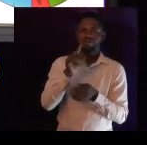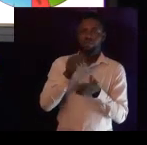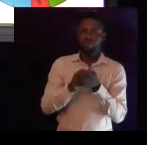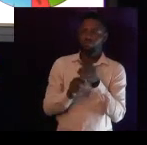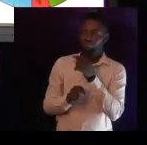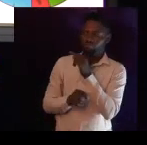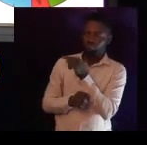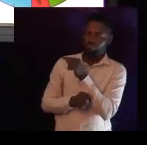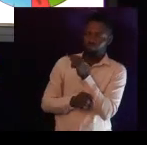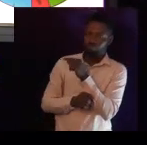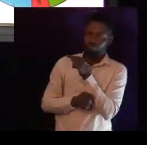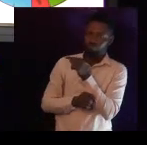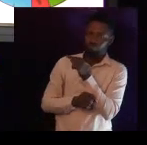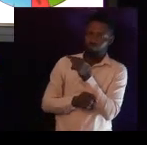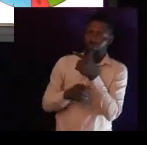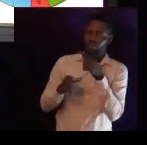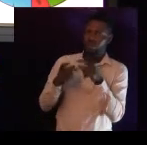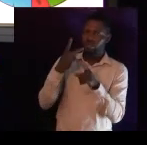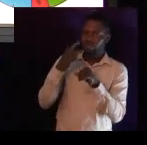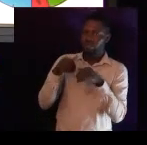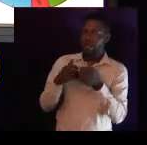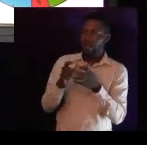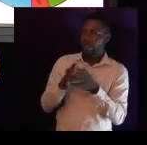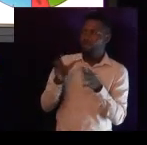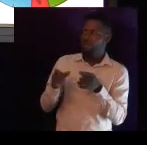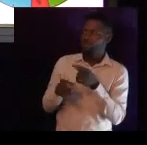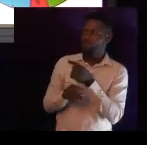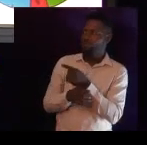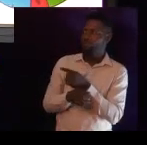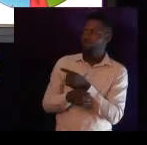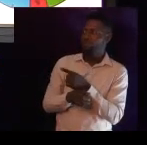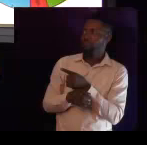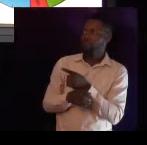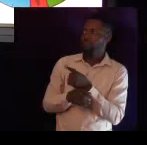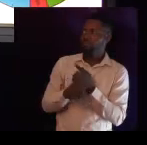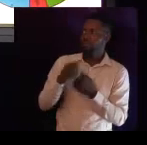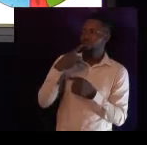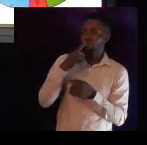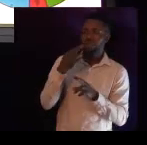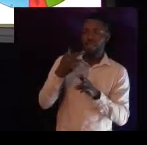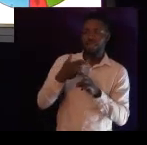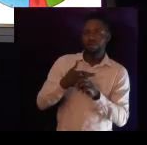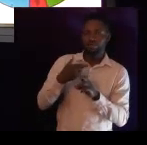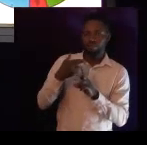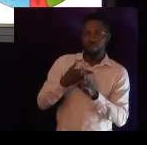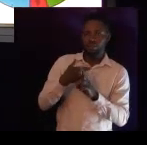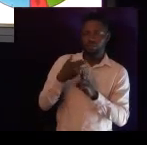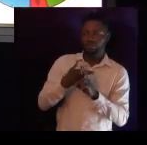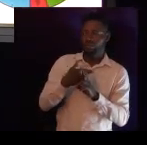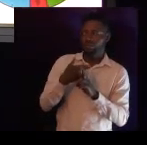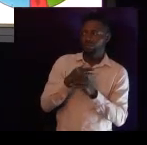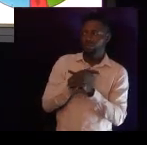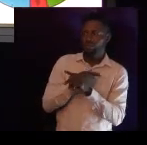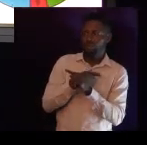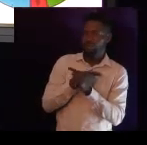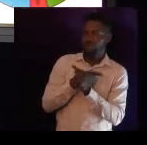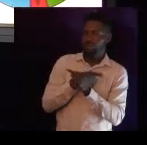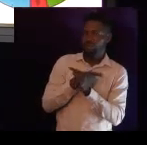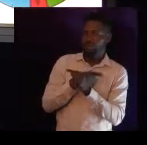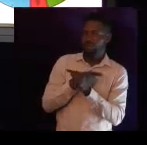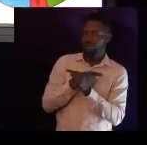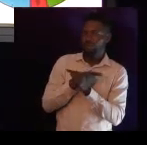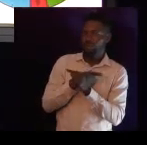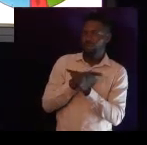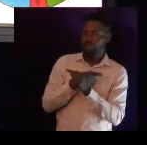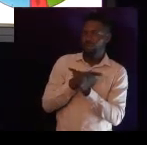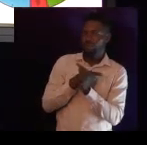answer, my friend. Let's see how much exactly. That's just the division playing out. Let's see how much